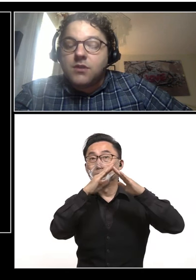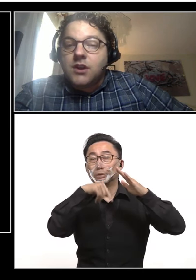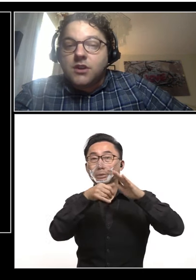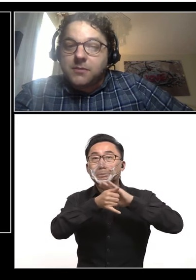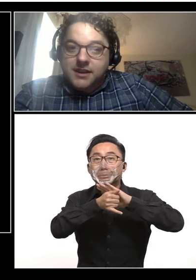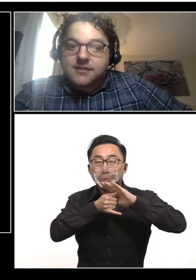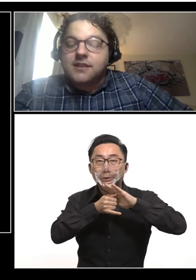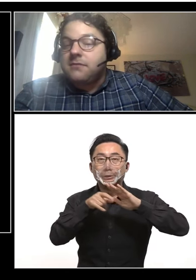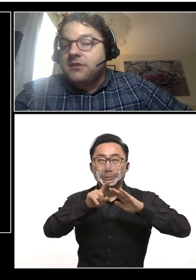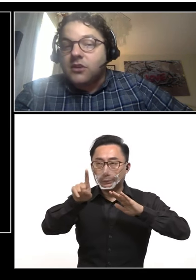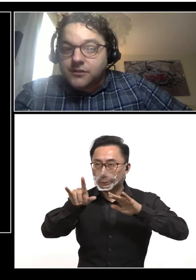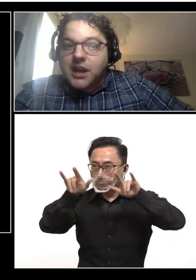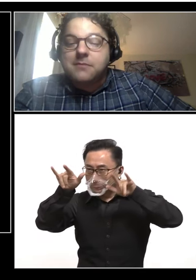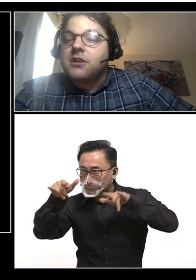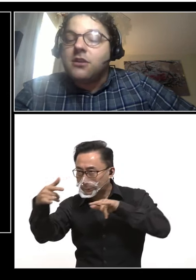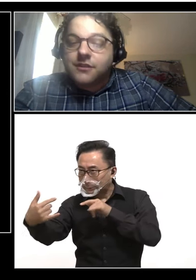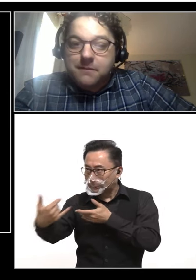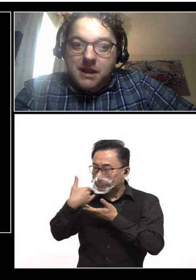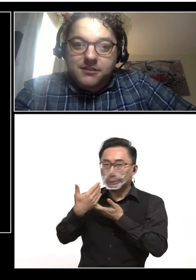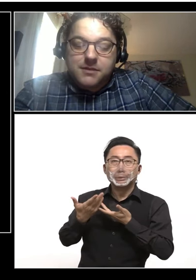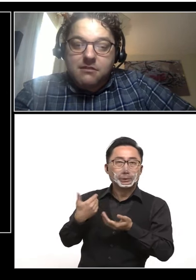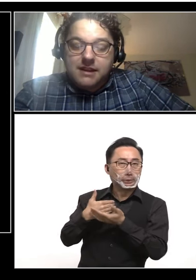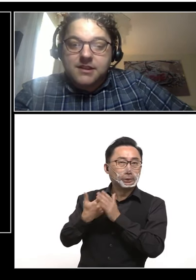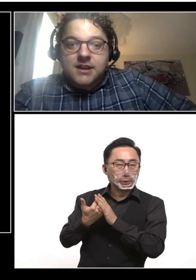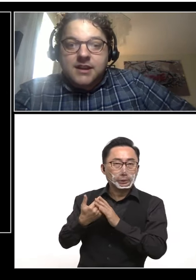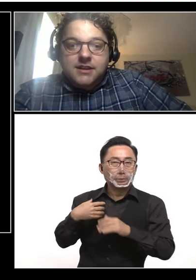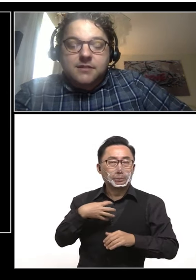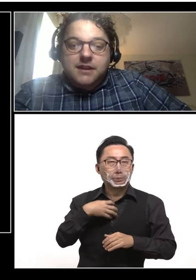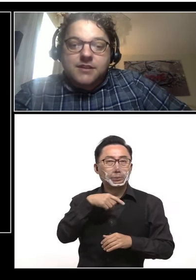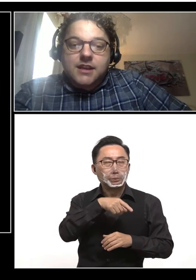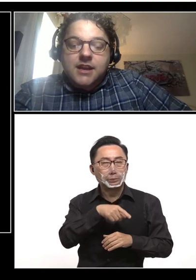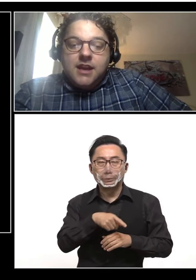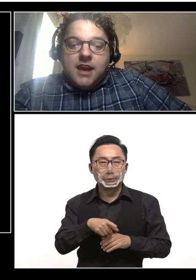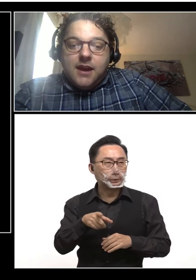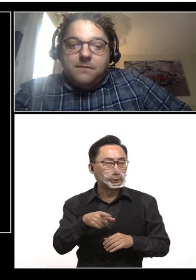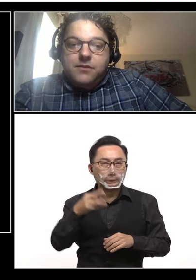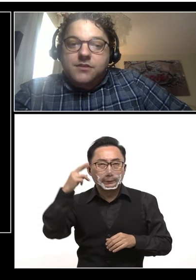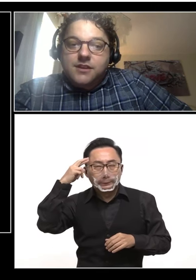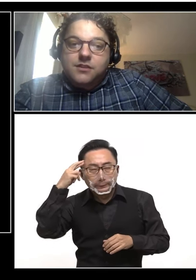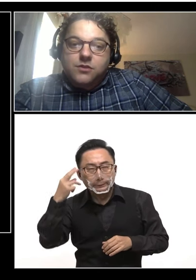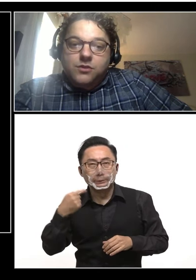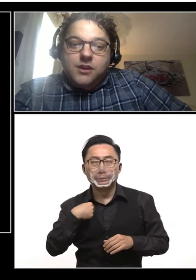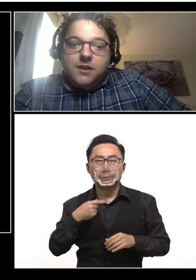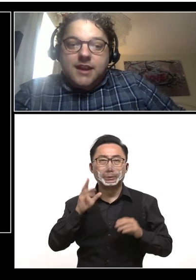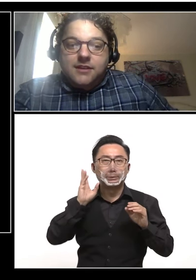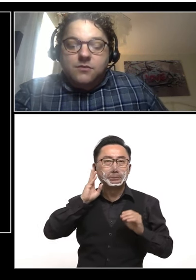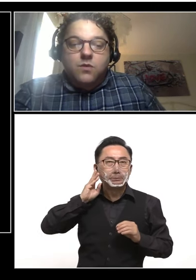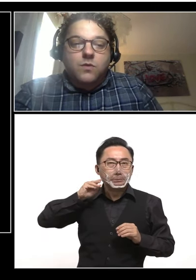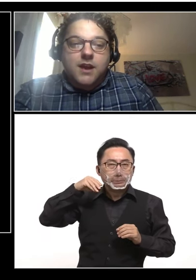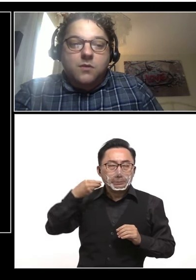know, nobody can see them. There's a lot of shame and a lot of embarrassment around disability. So this is also,